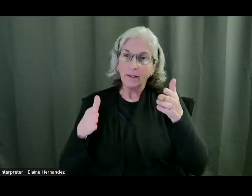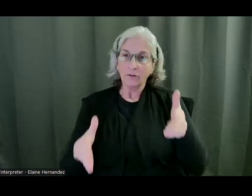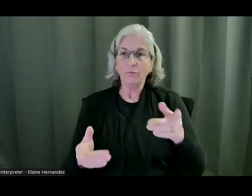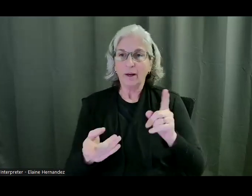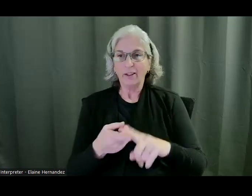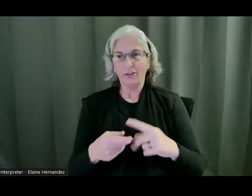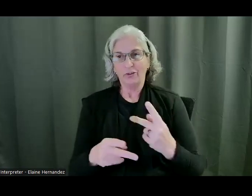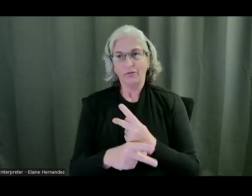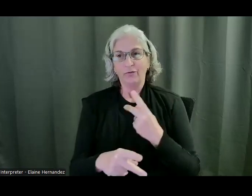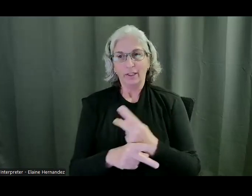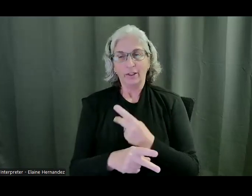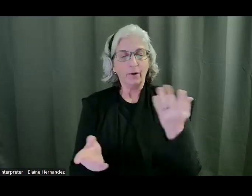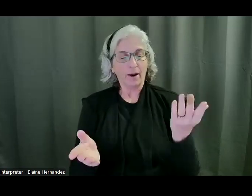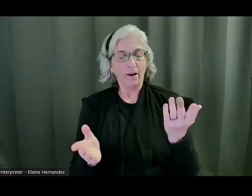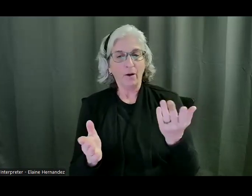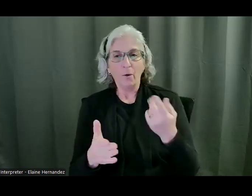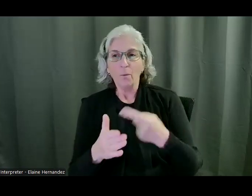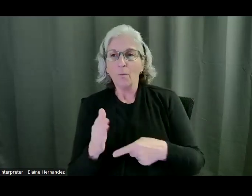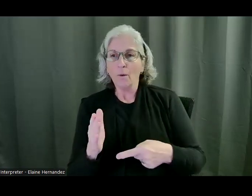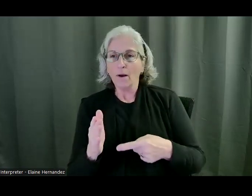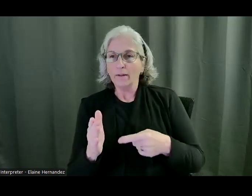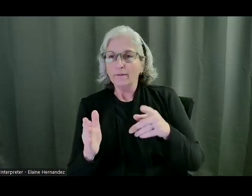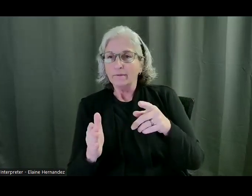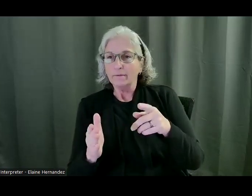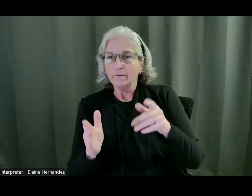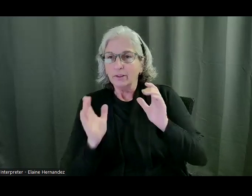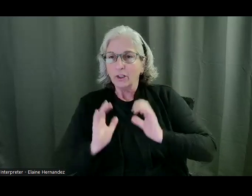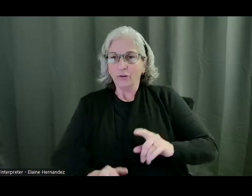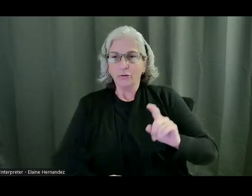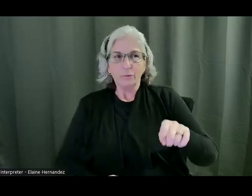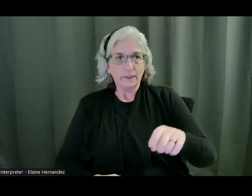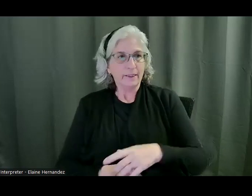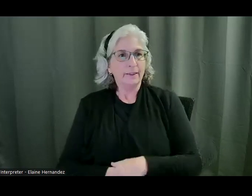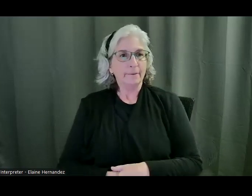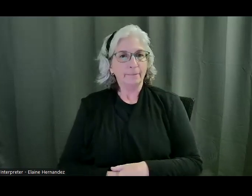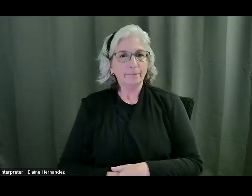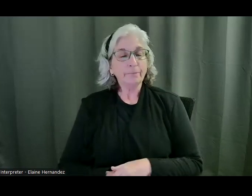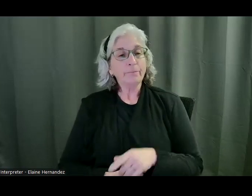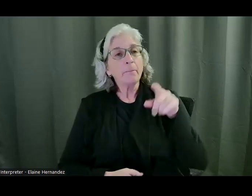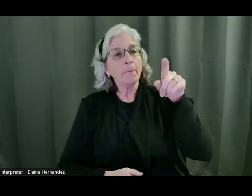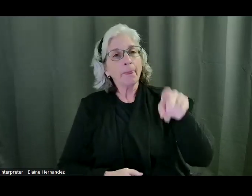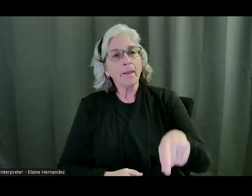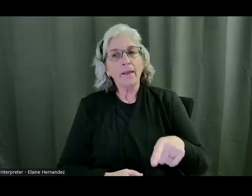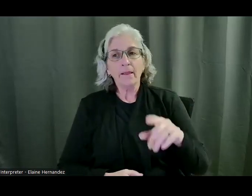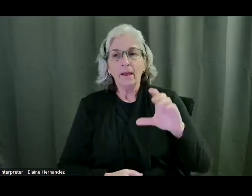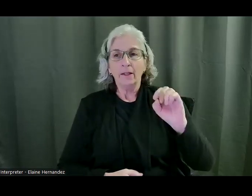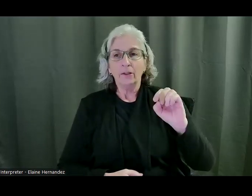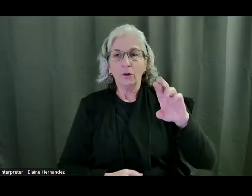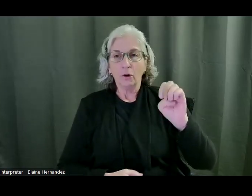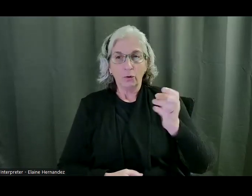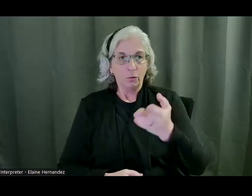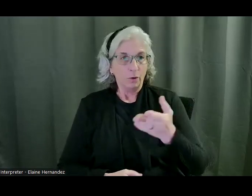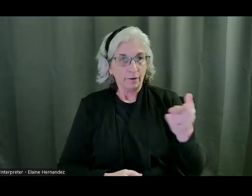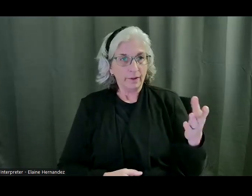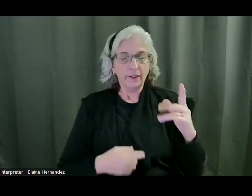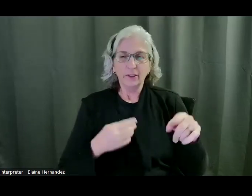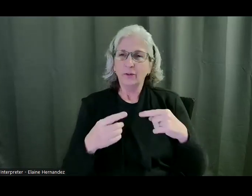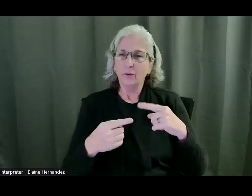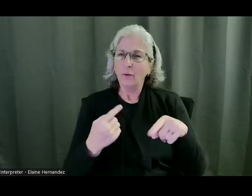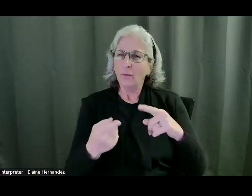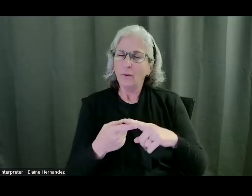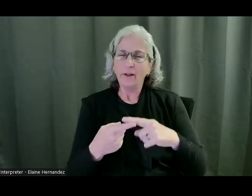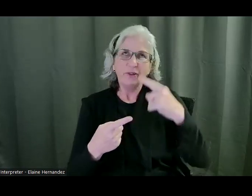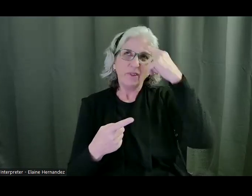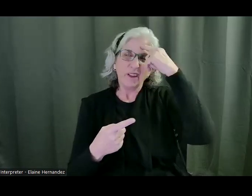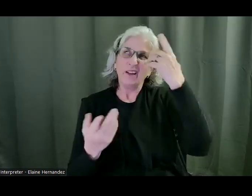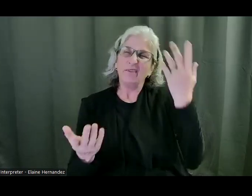Mentioned this already, but just real quick, want to bring your attention to, and these are some core themes as you think about CSS, and the more you